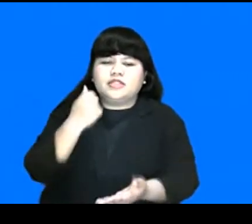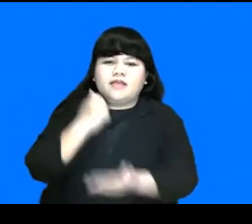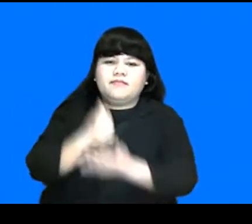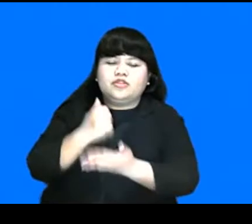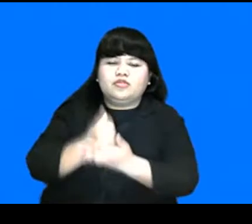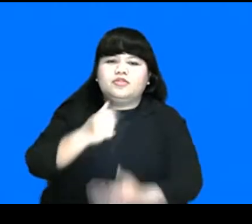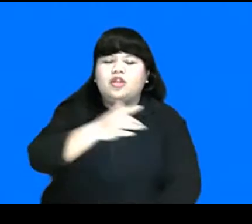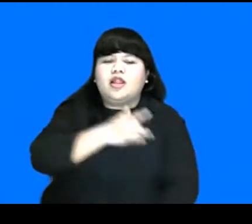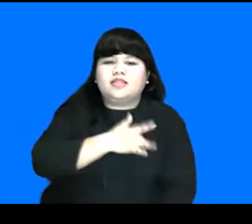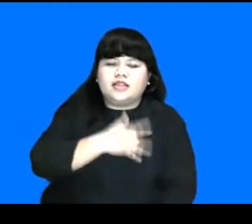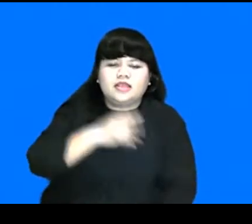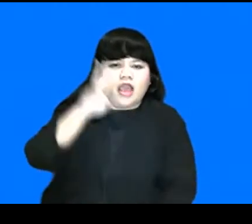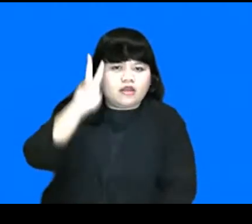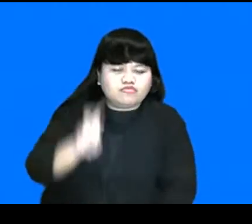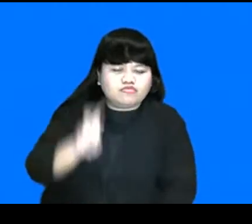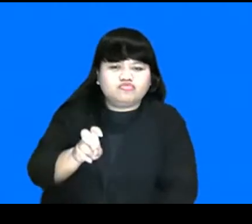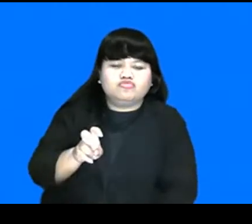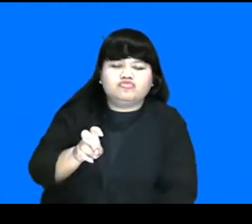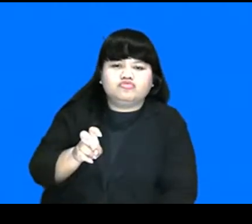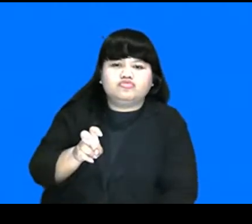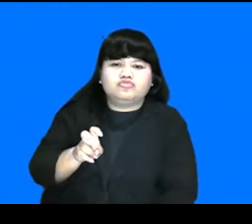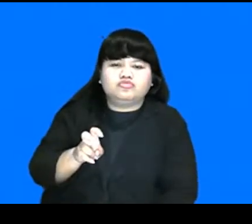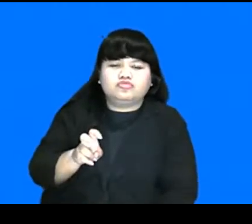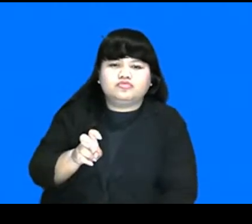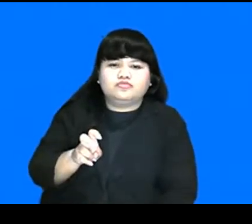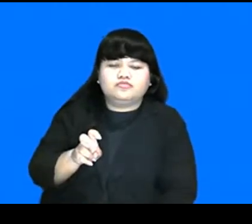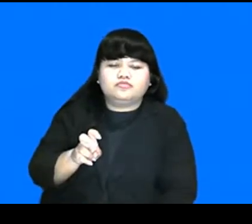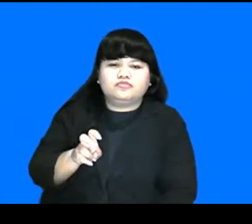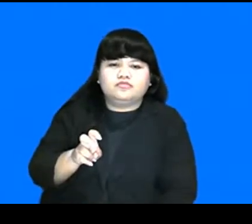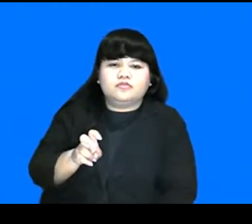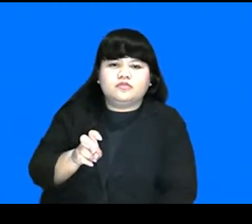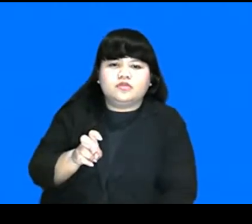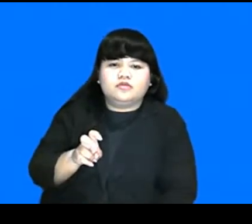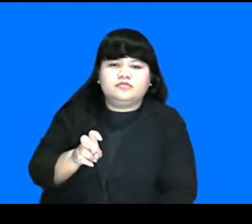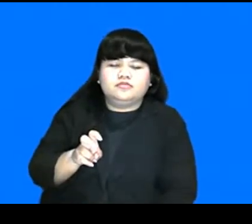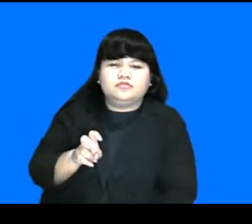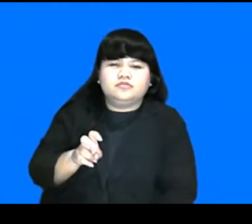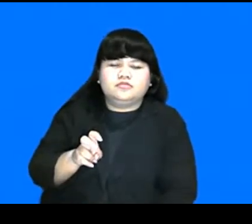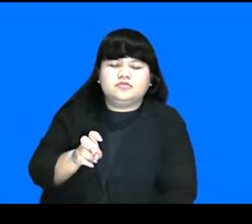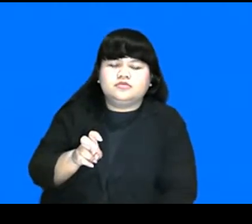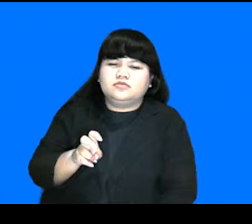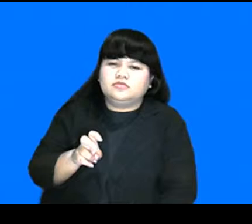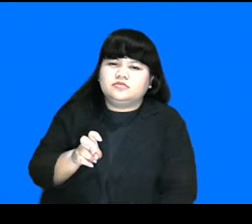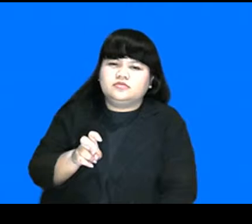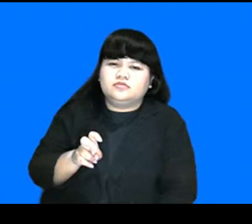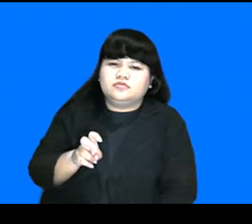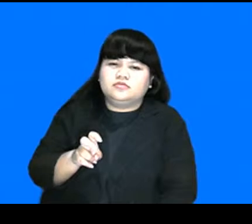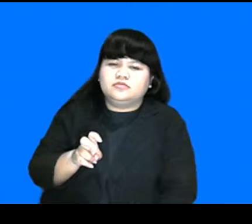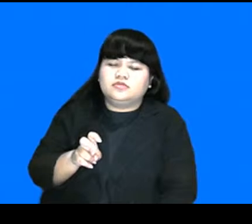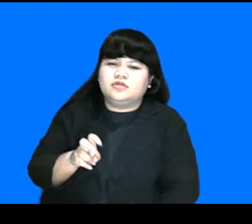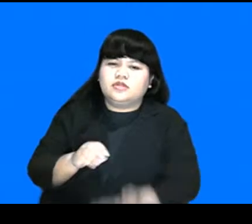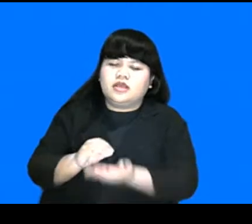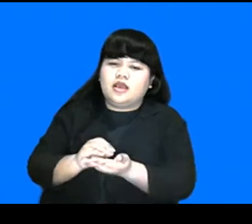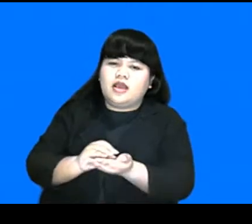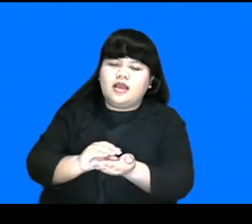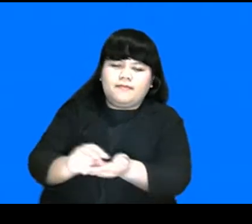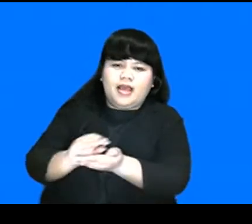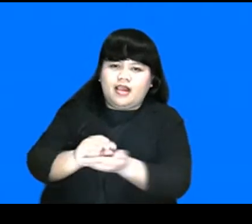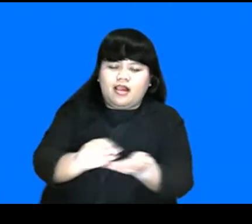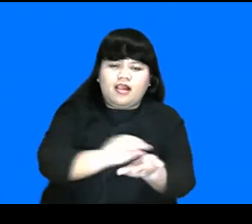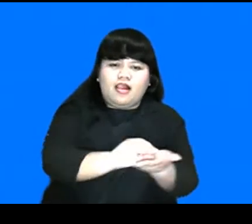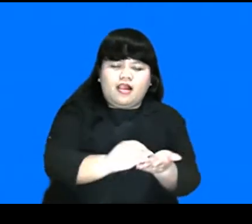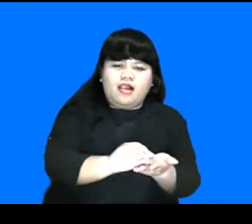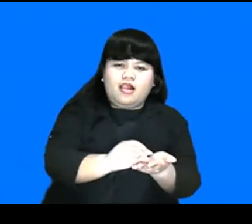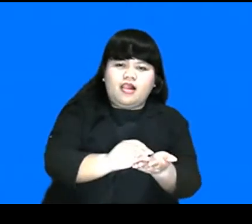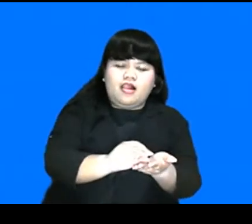international, charity or national charity within of rich people, then making them do what